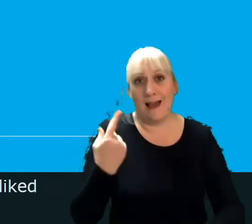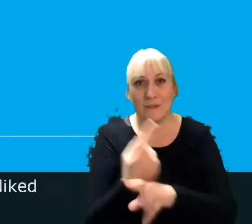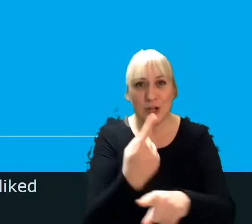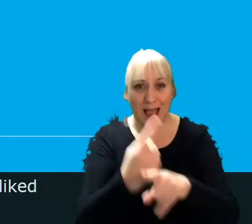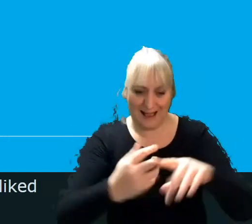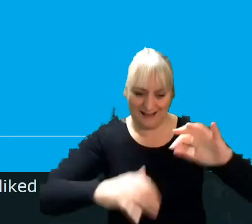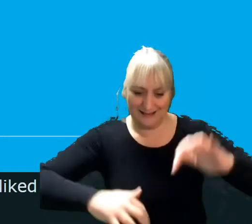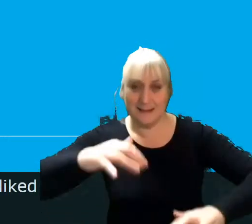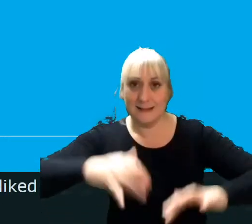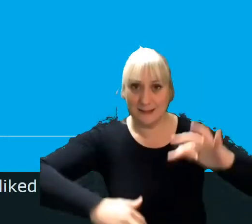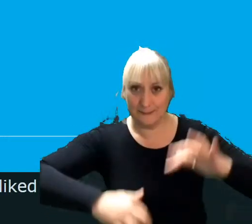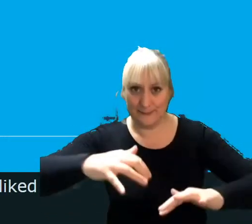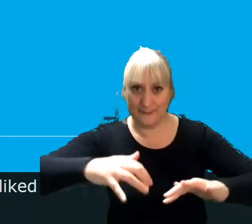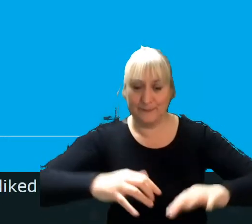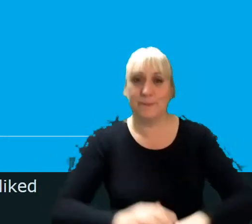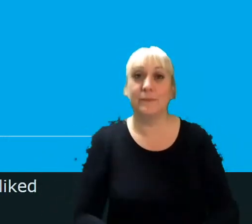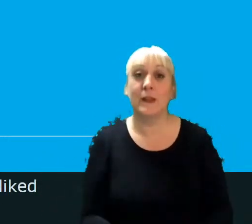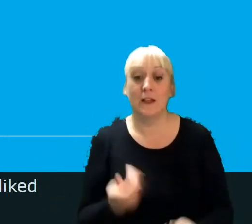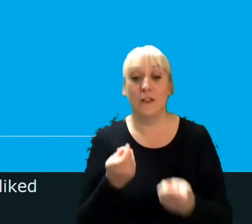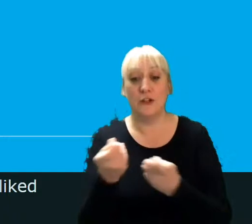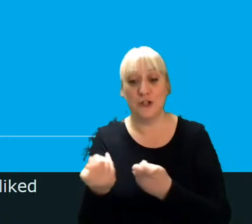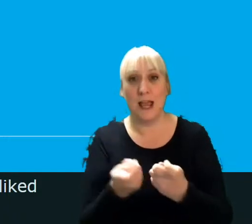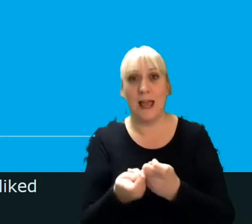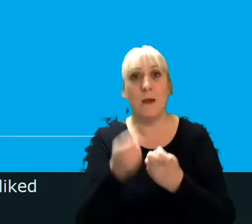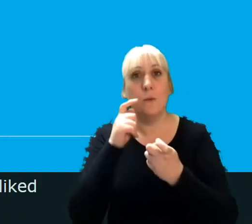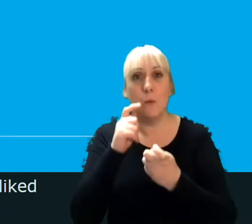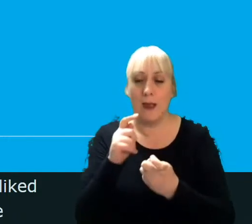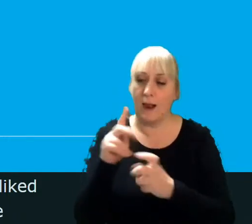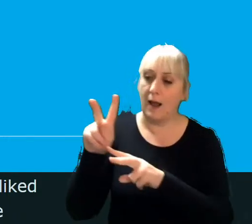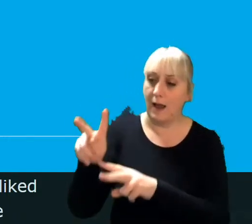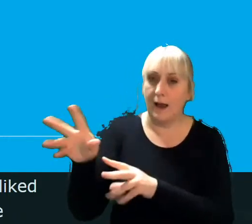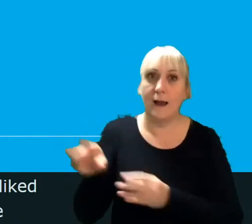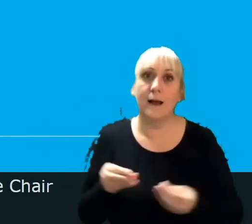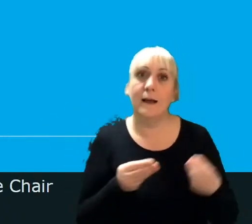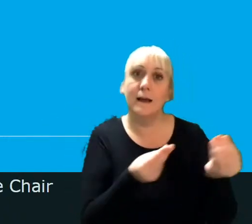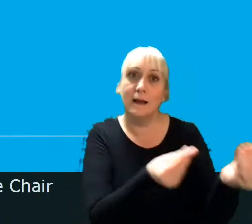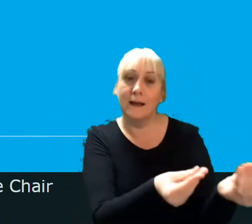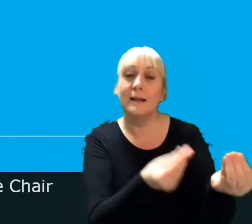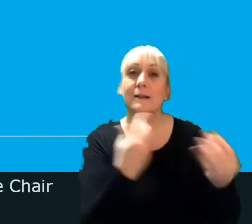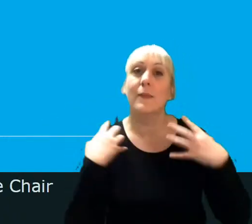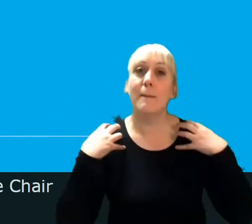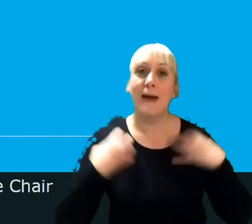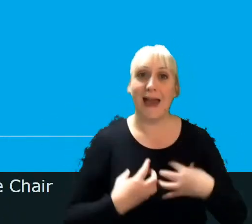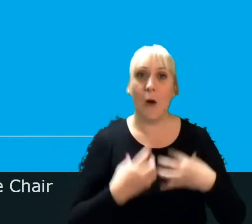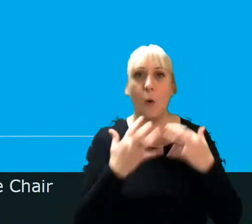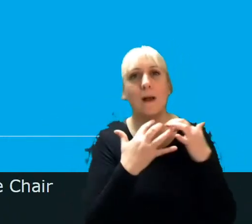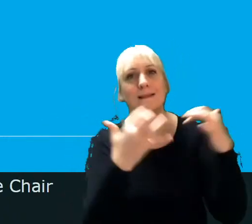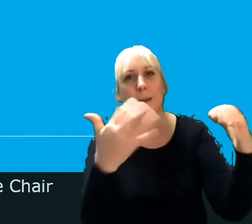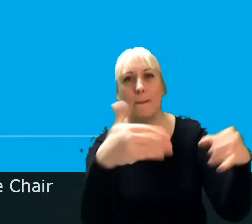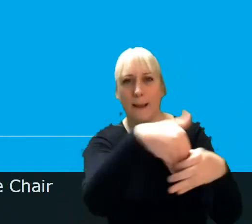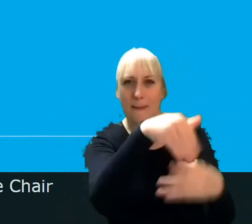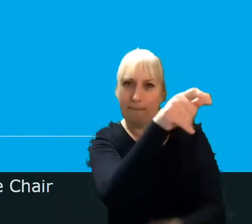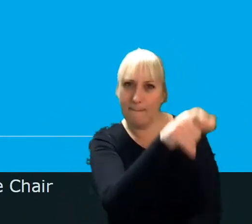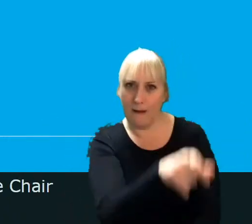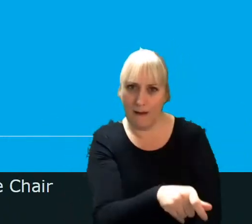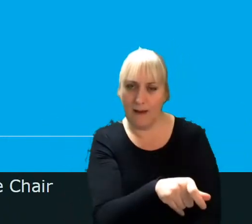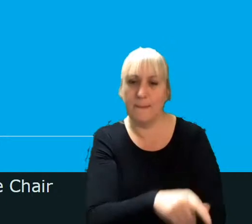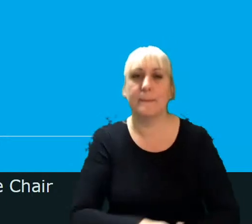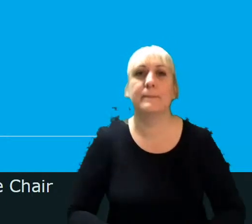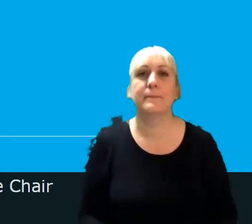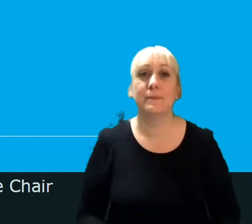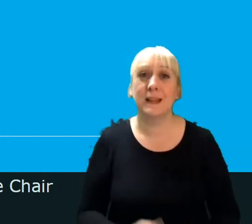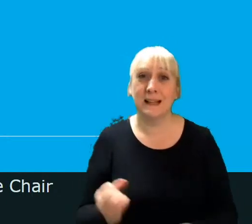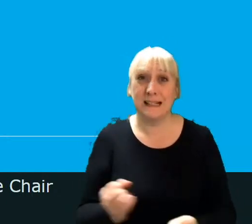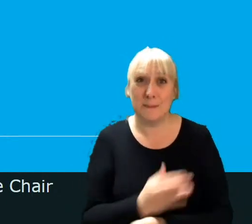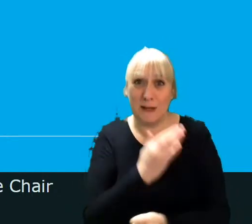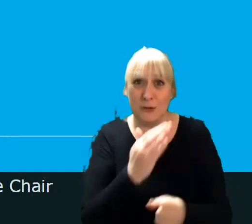will direct these to the Mayor or an Assembly member. To make sure we get through as many questions as possible and cover a